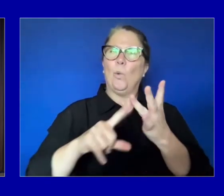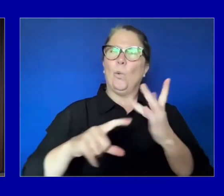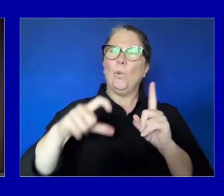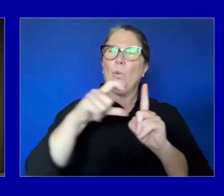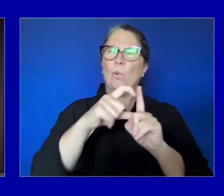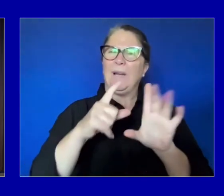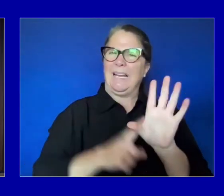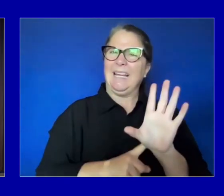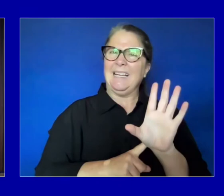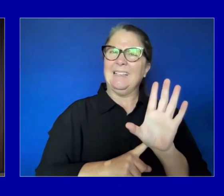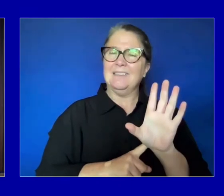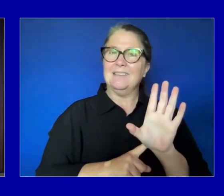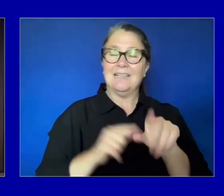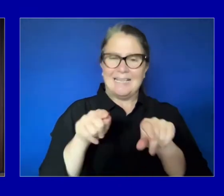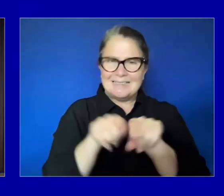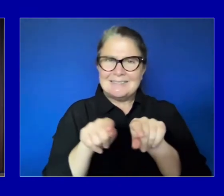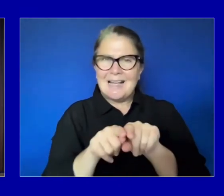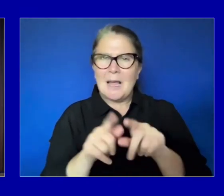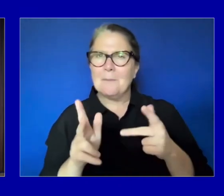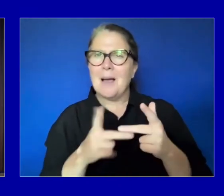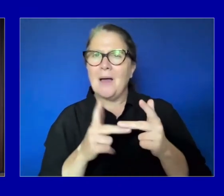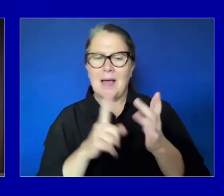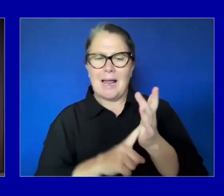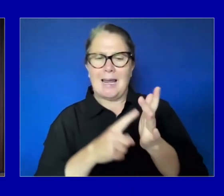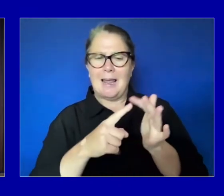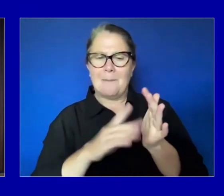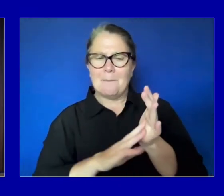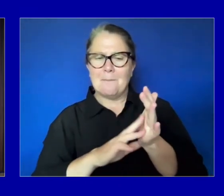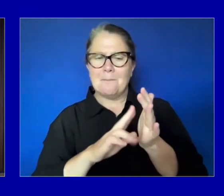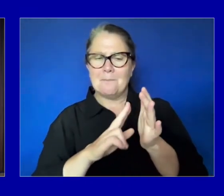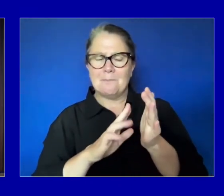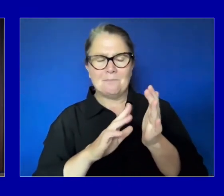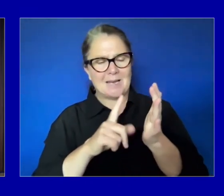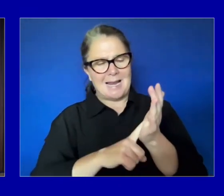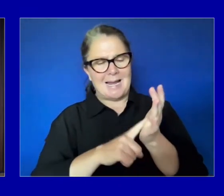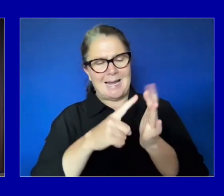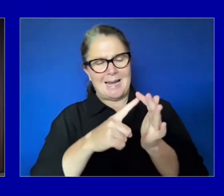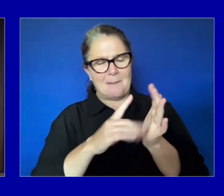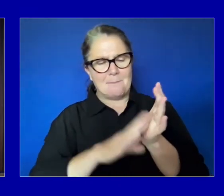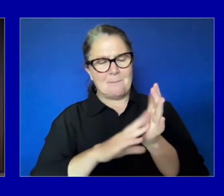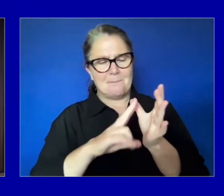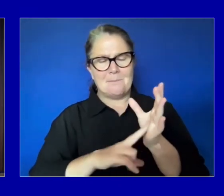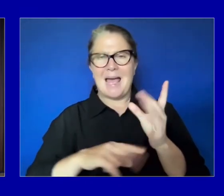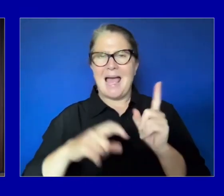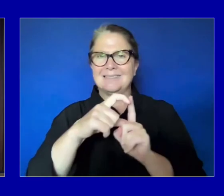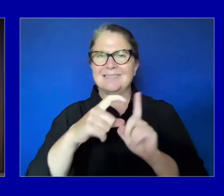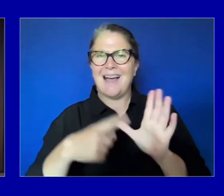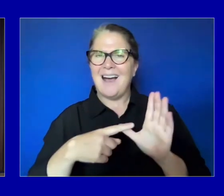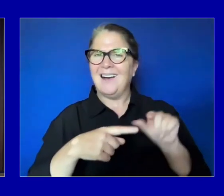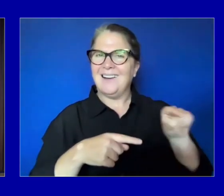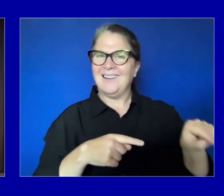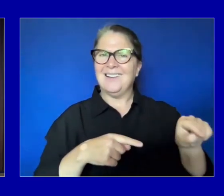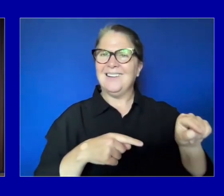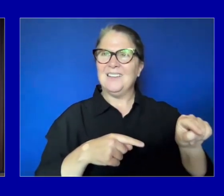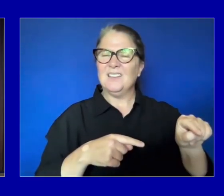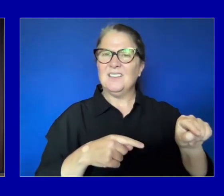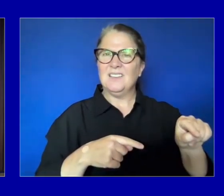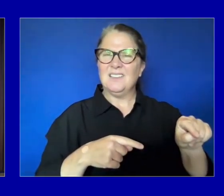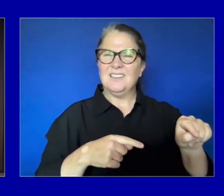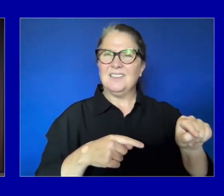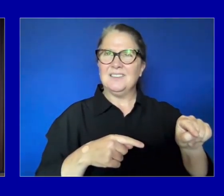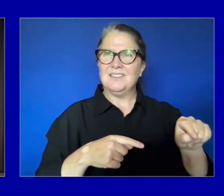green. And we've, we've, been doing cultural burning. We, you know, we don't call it cultural burning. We